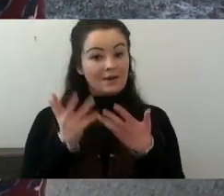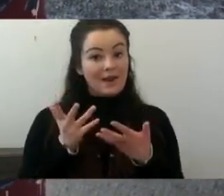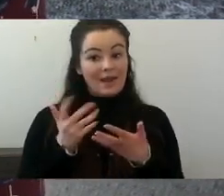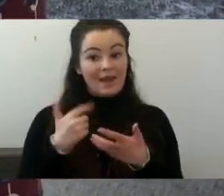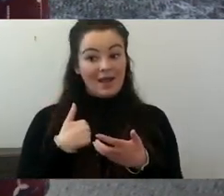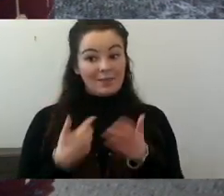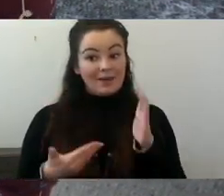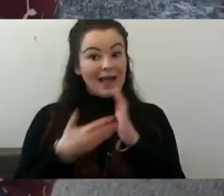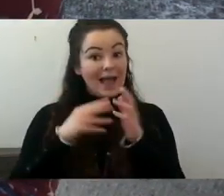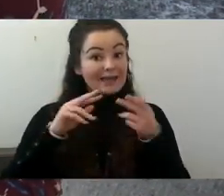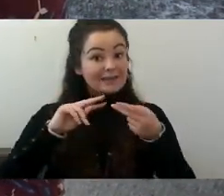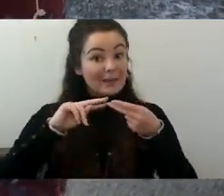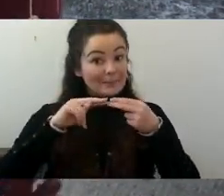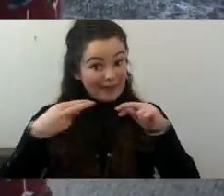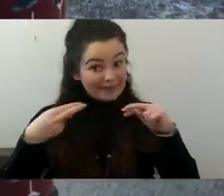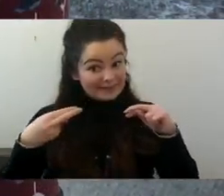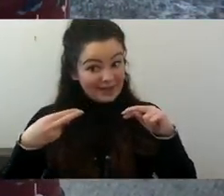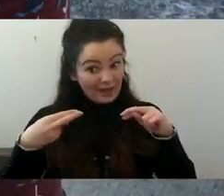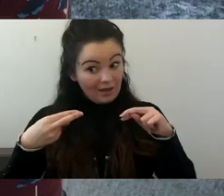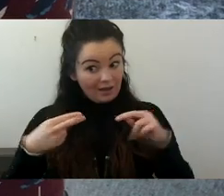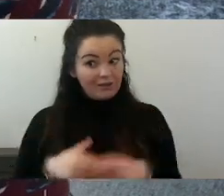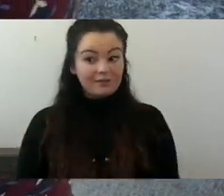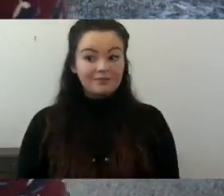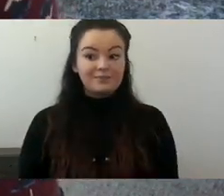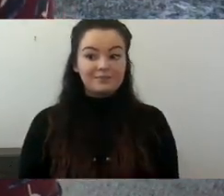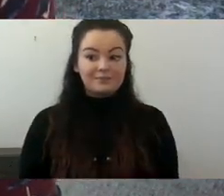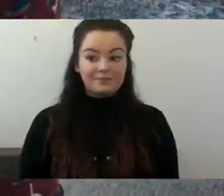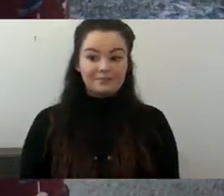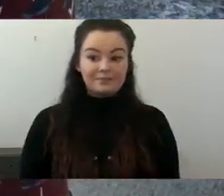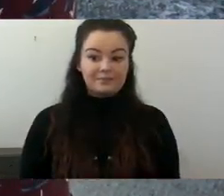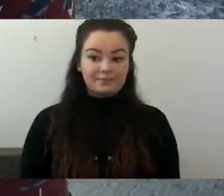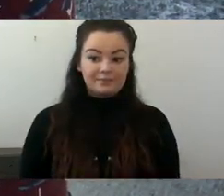And I'm going to put some pasta down.